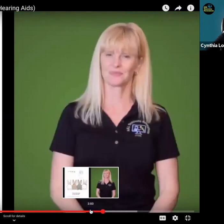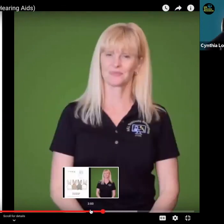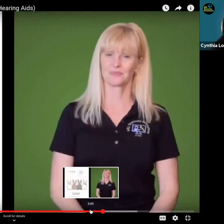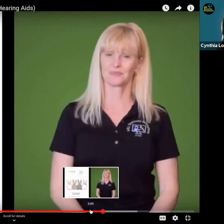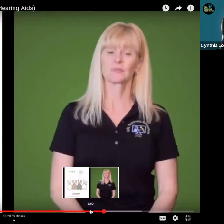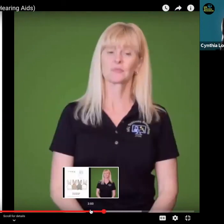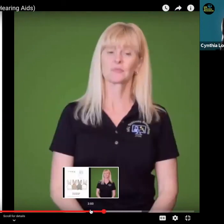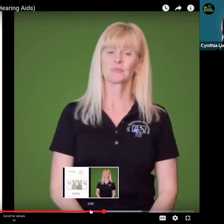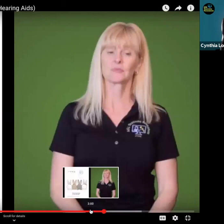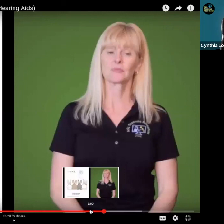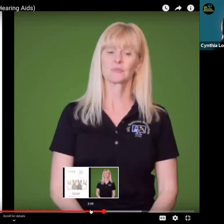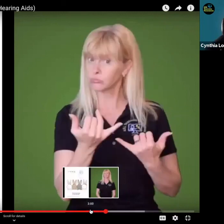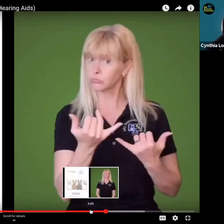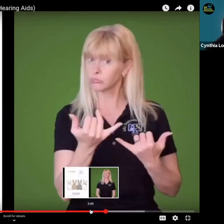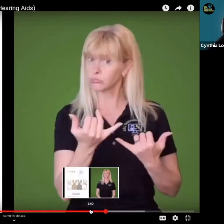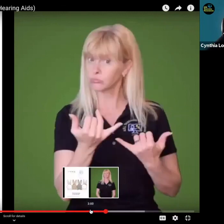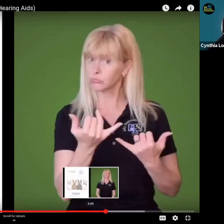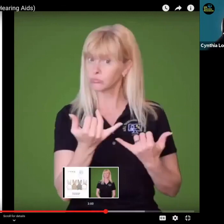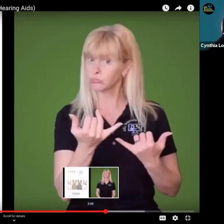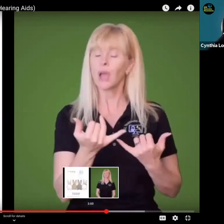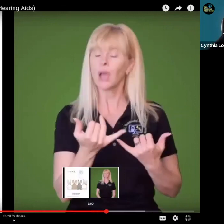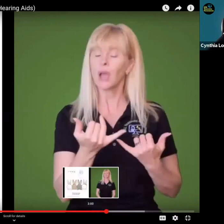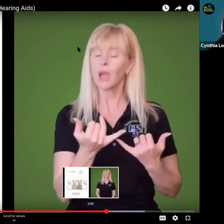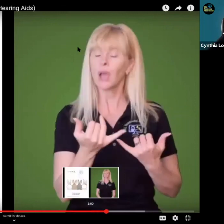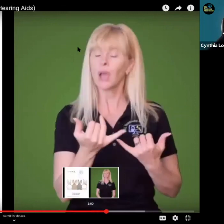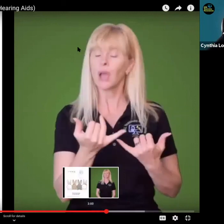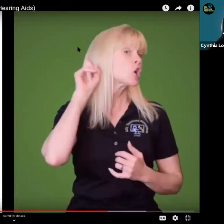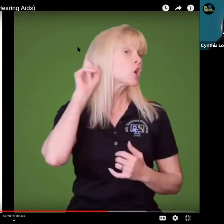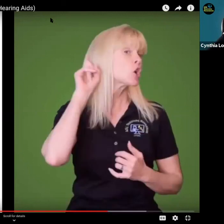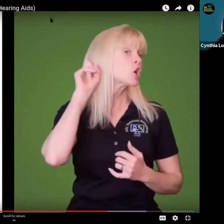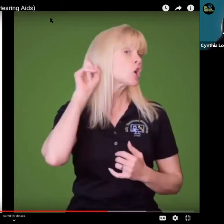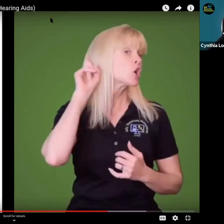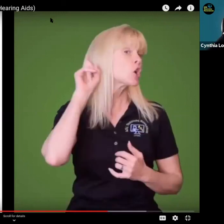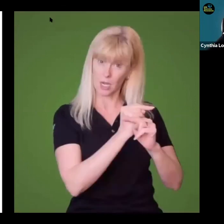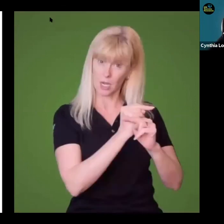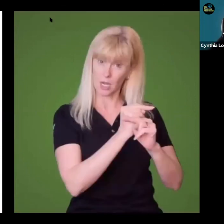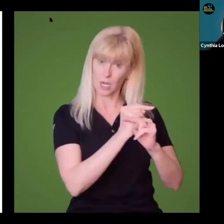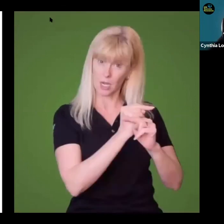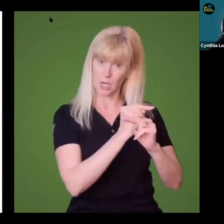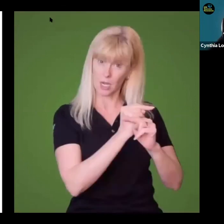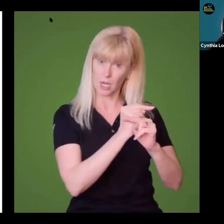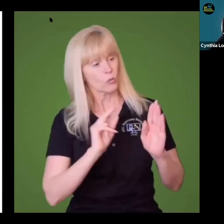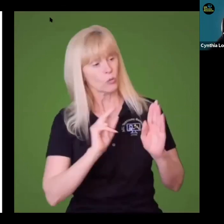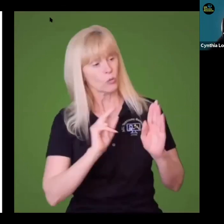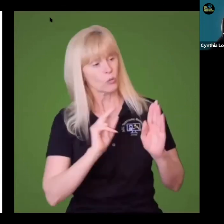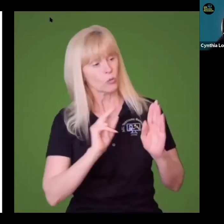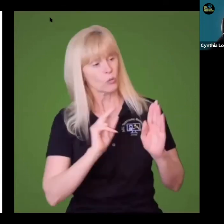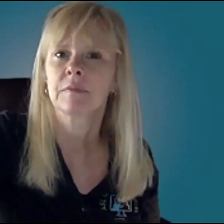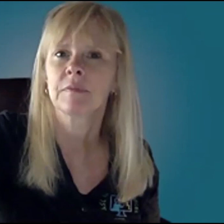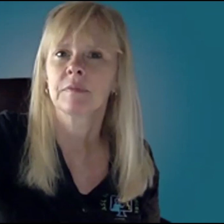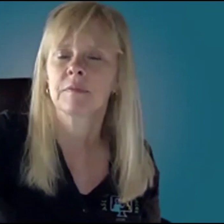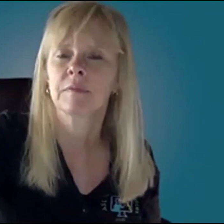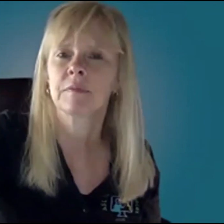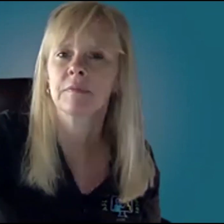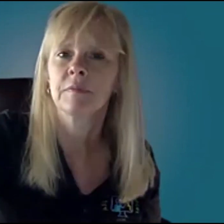Now, put hearing aids on the bunny to help him hear.